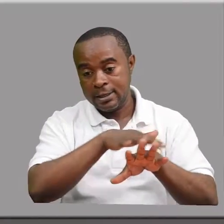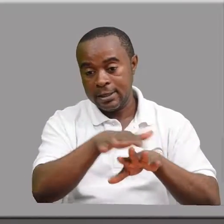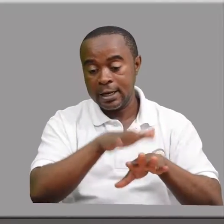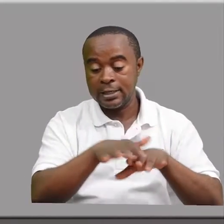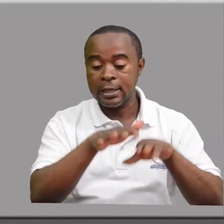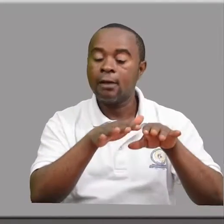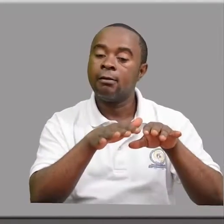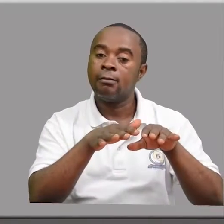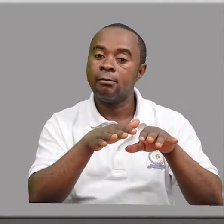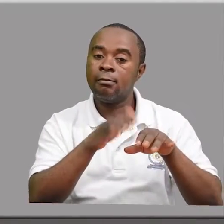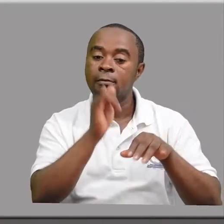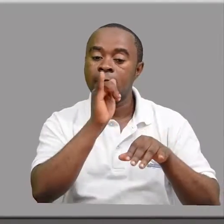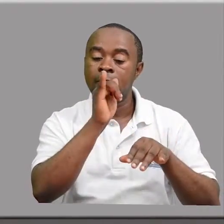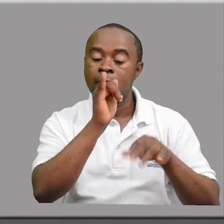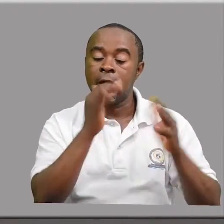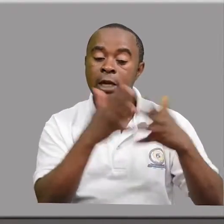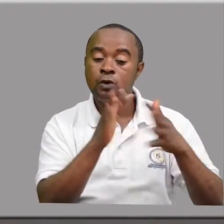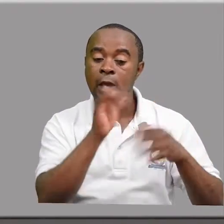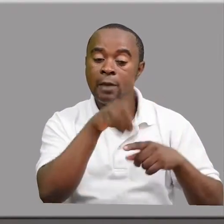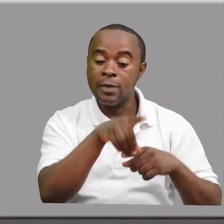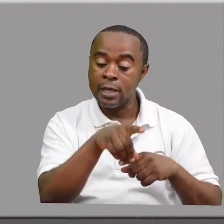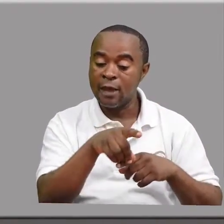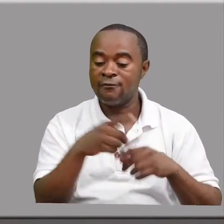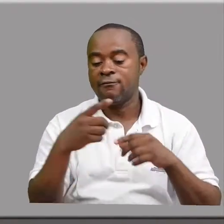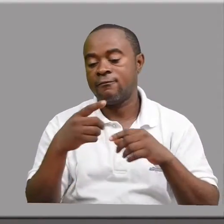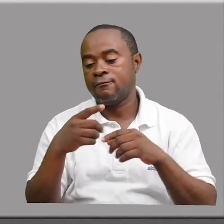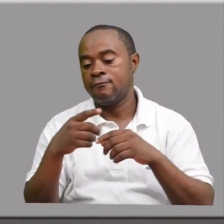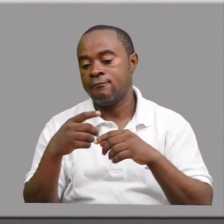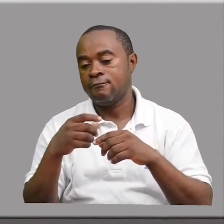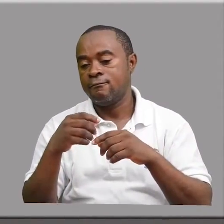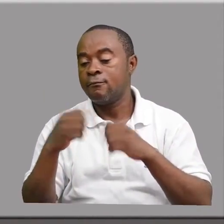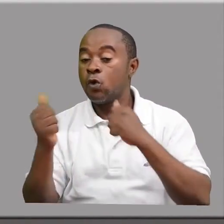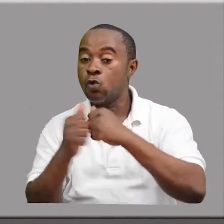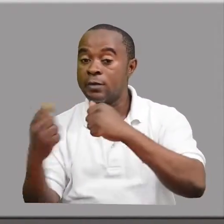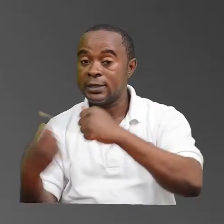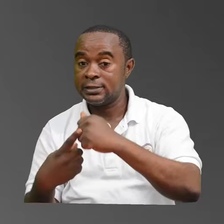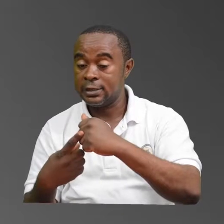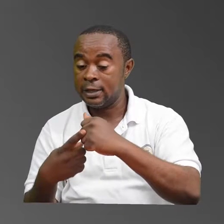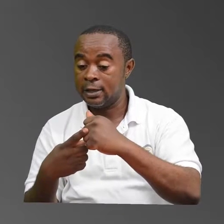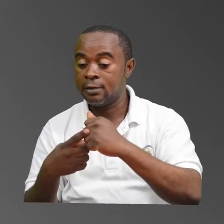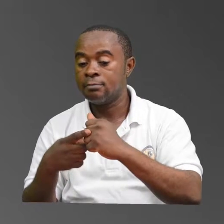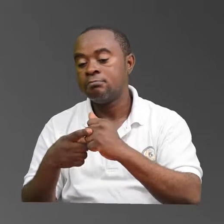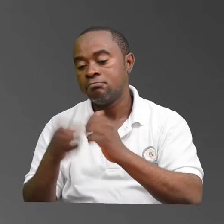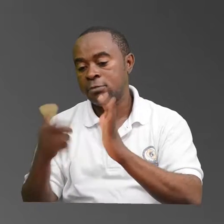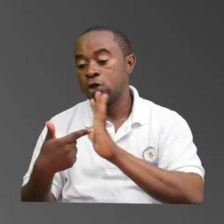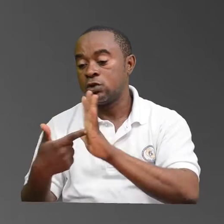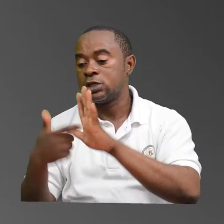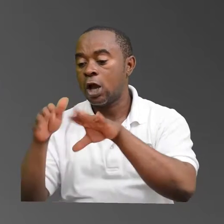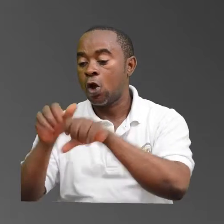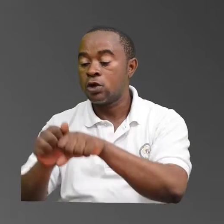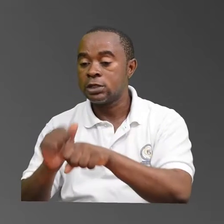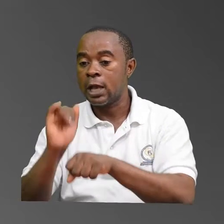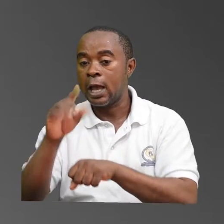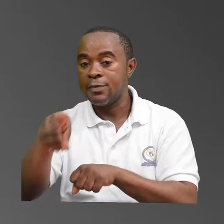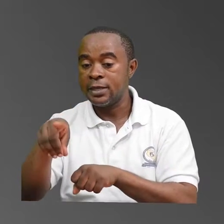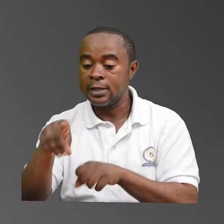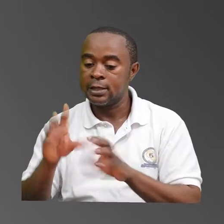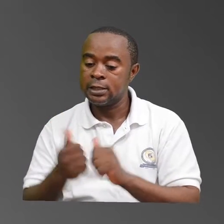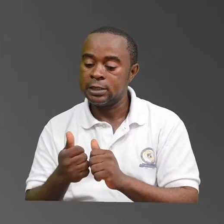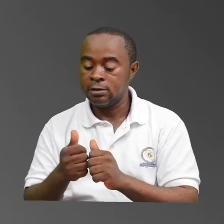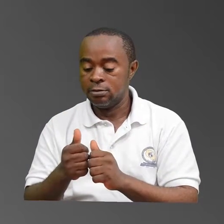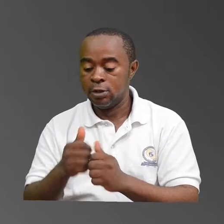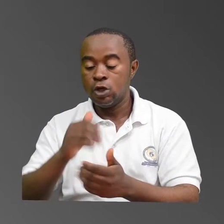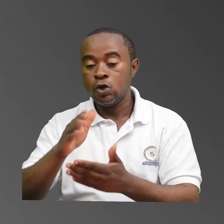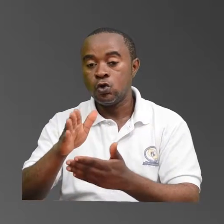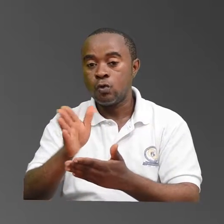the host ID. So as I've said, that we have 2 equal parts on class B, that